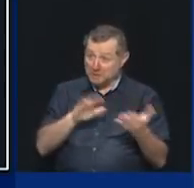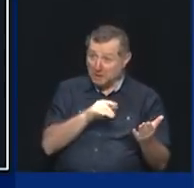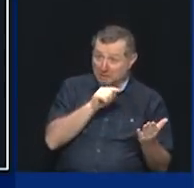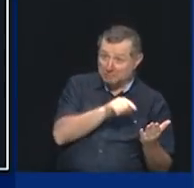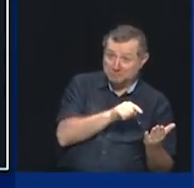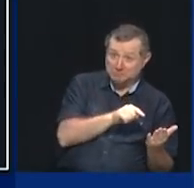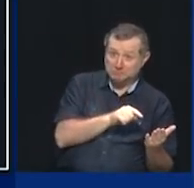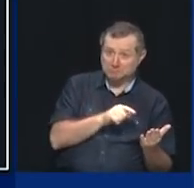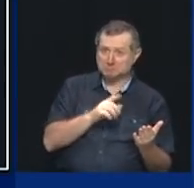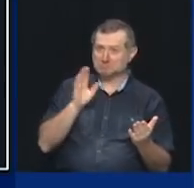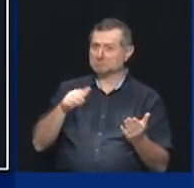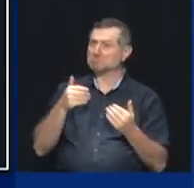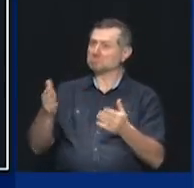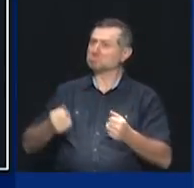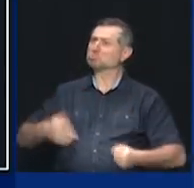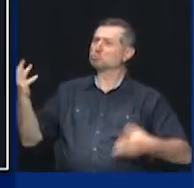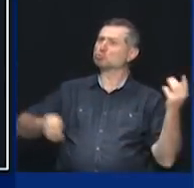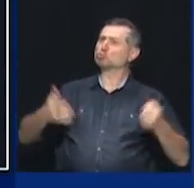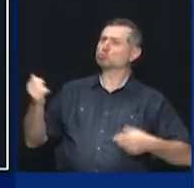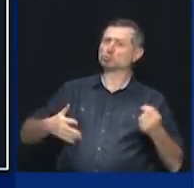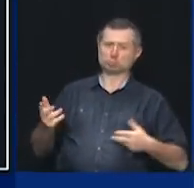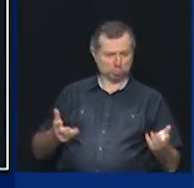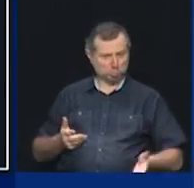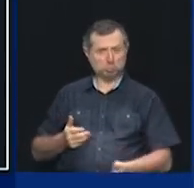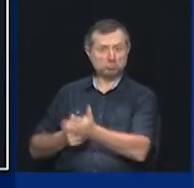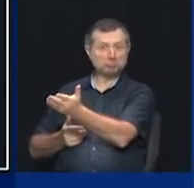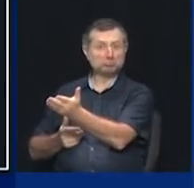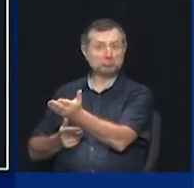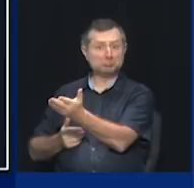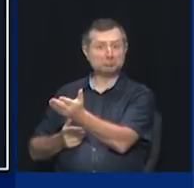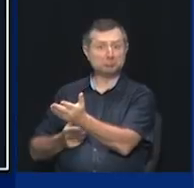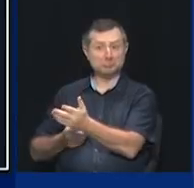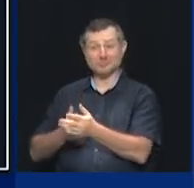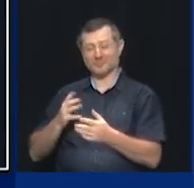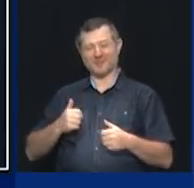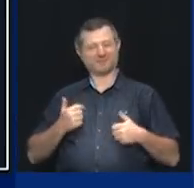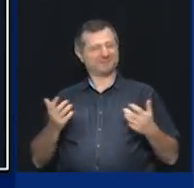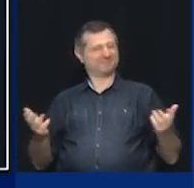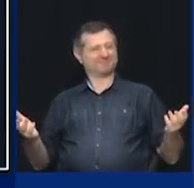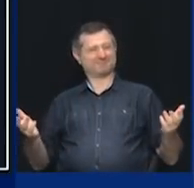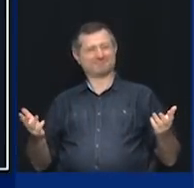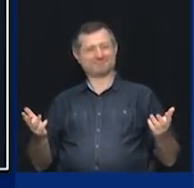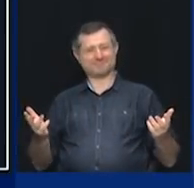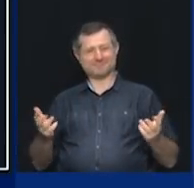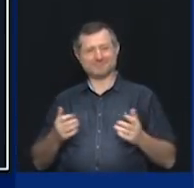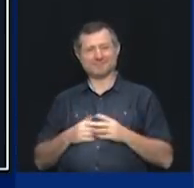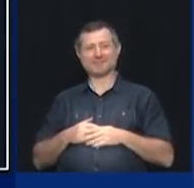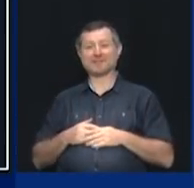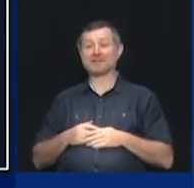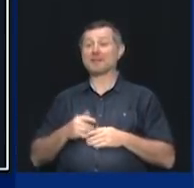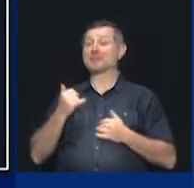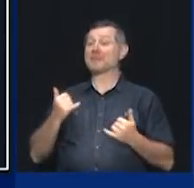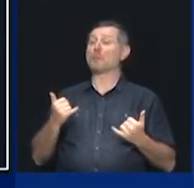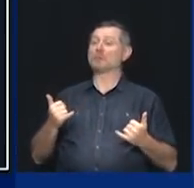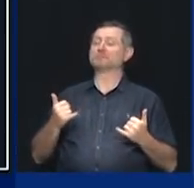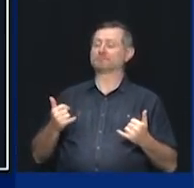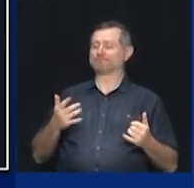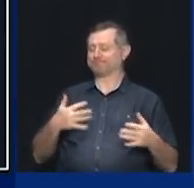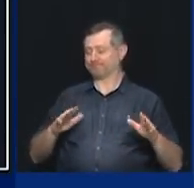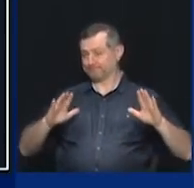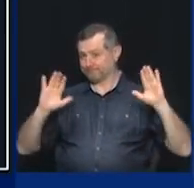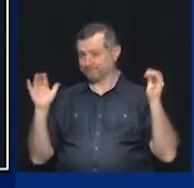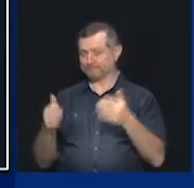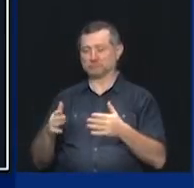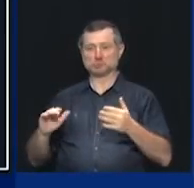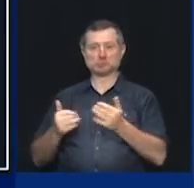you have to spend to keep me alive. That's what they say. Well, you know what? We're in a new epidemic. And